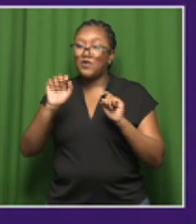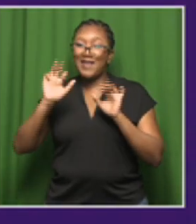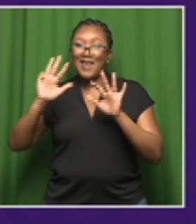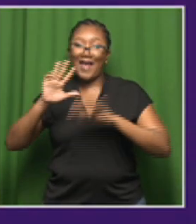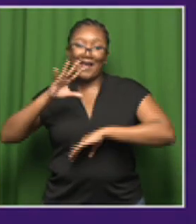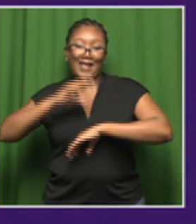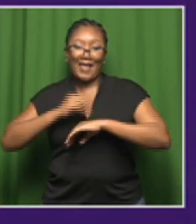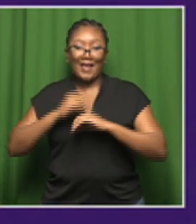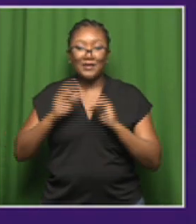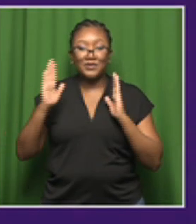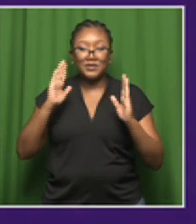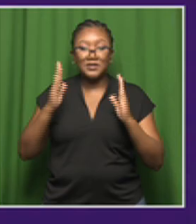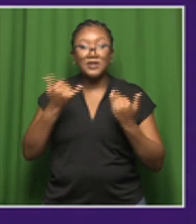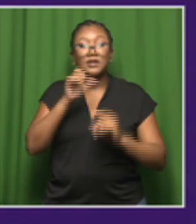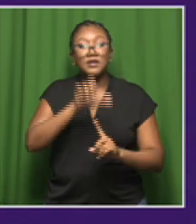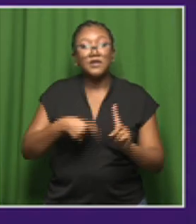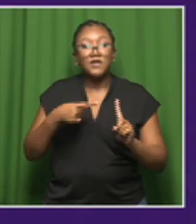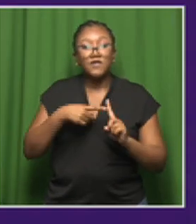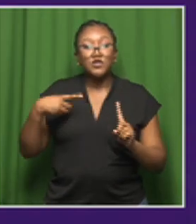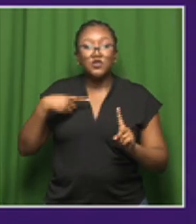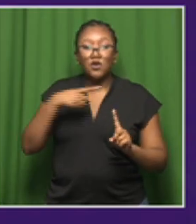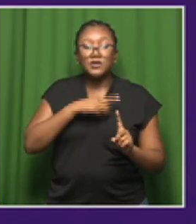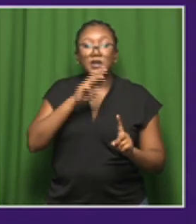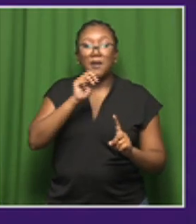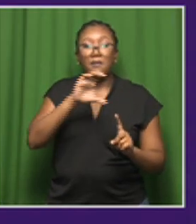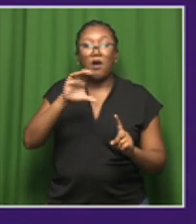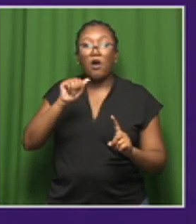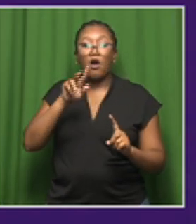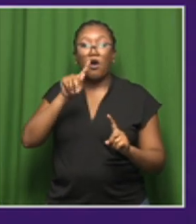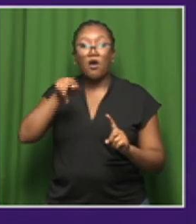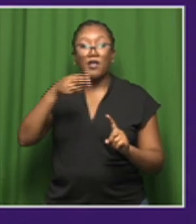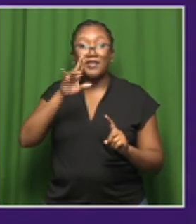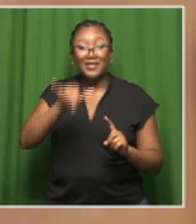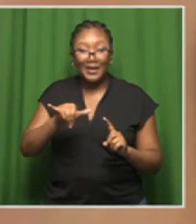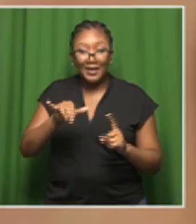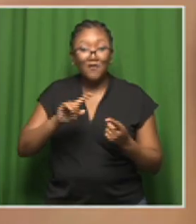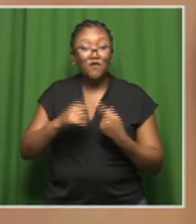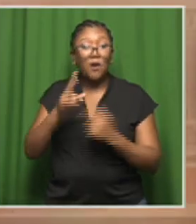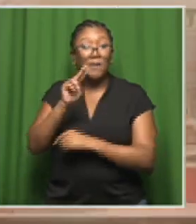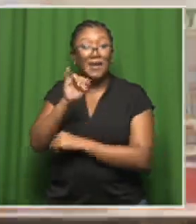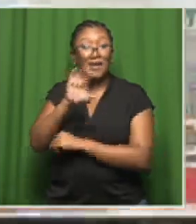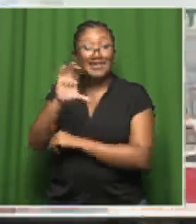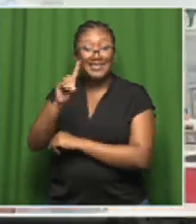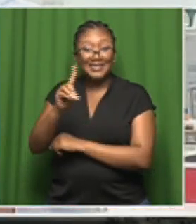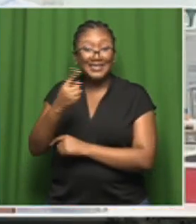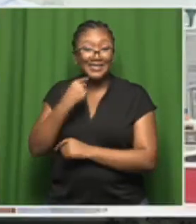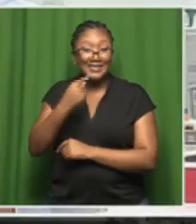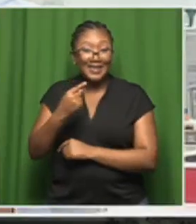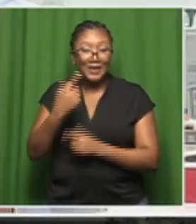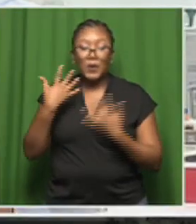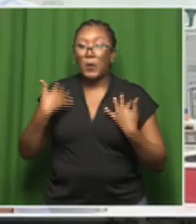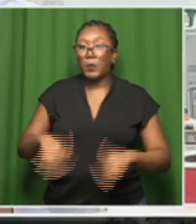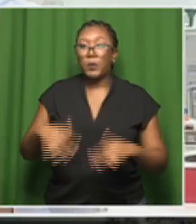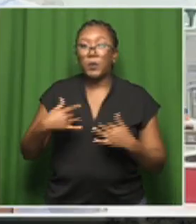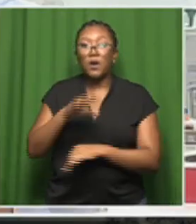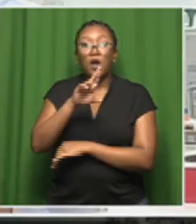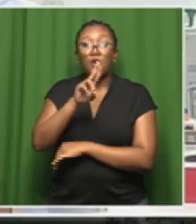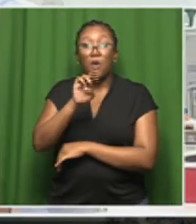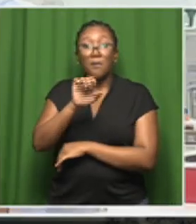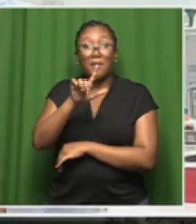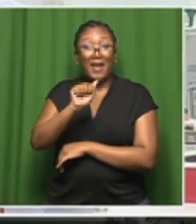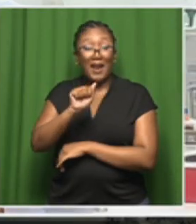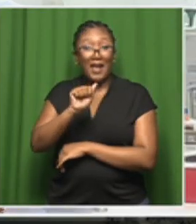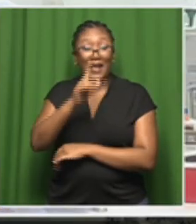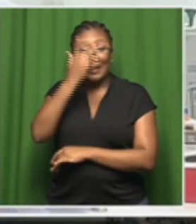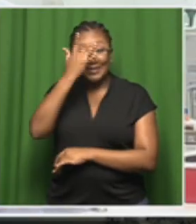Kerrigan McCarthy from the NICD says that this meant that there's been an unprecedented number of rubella cases in